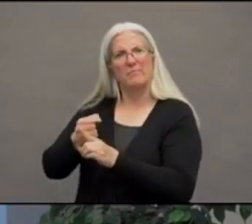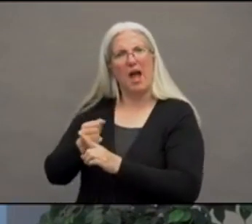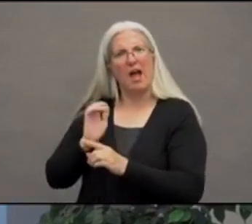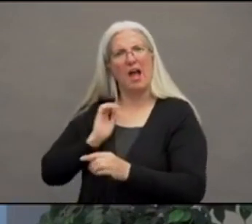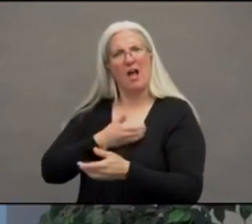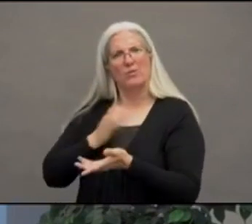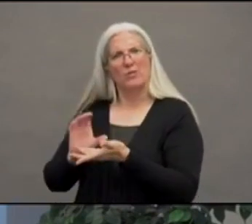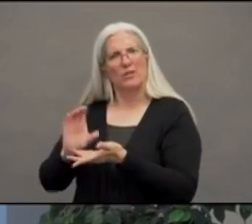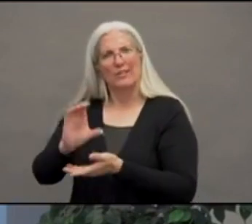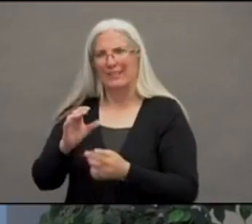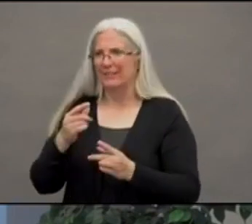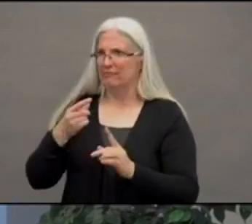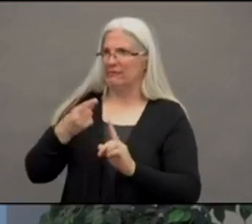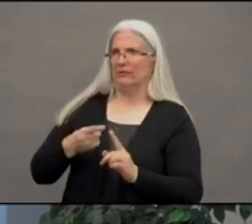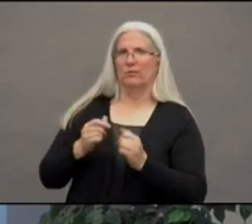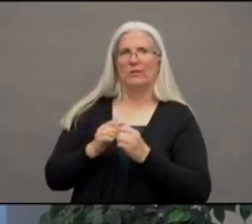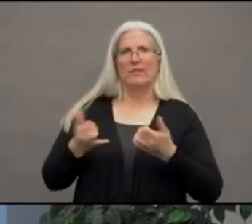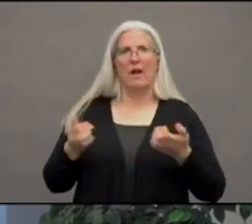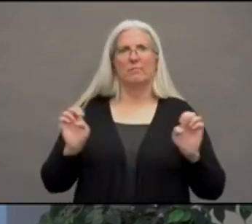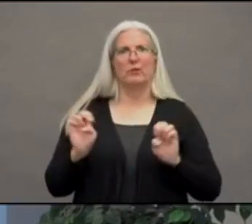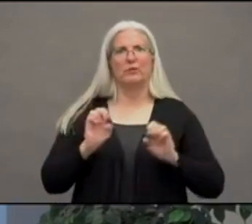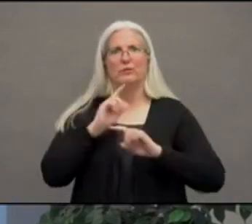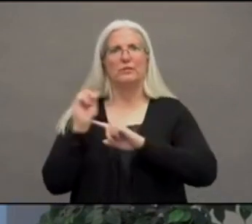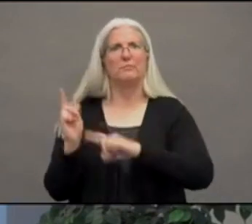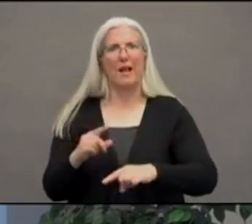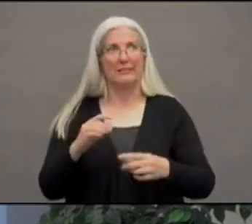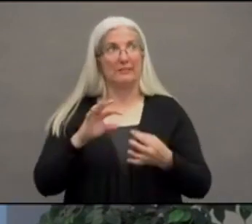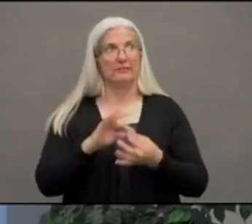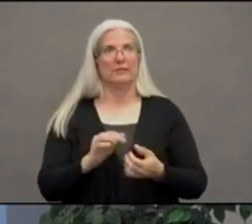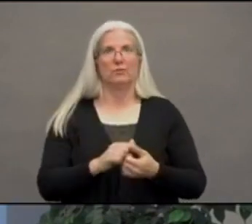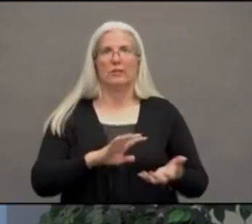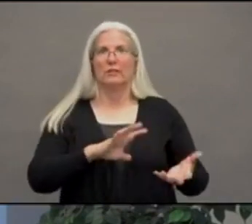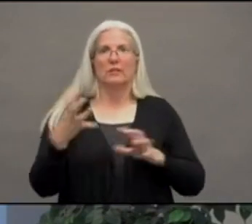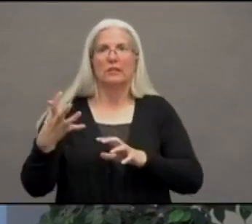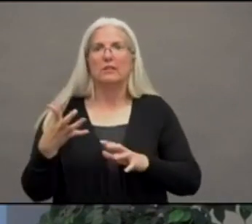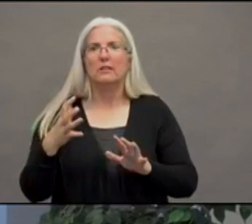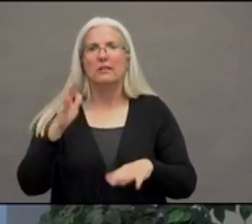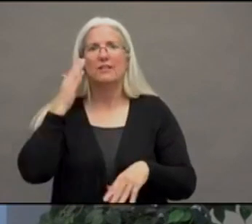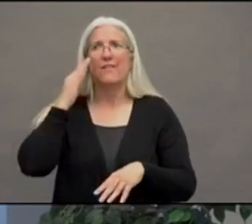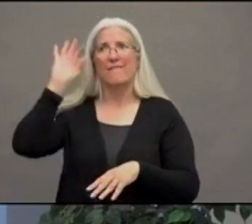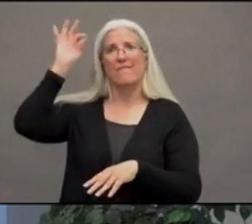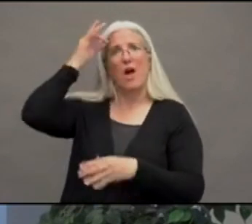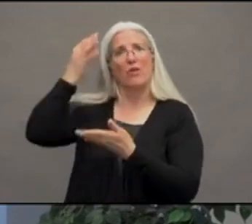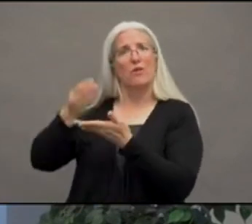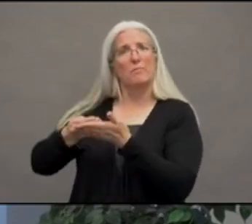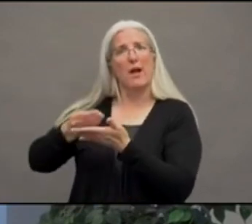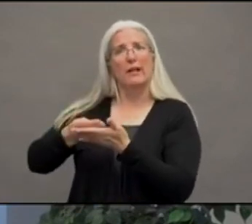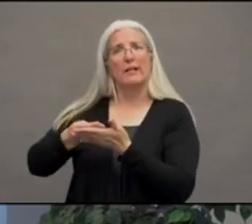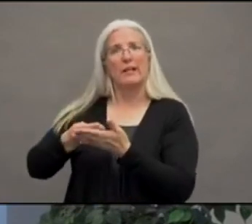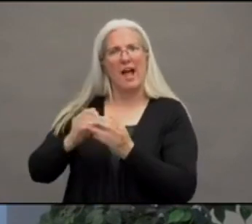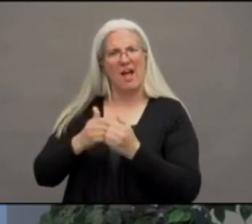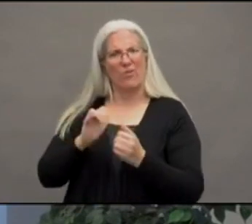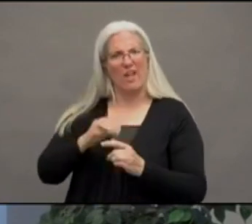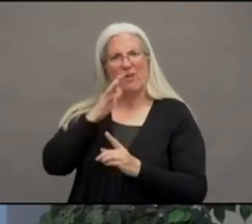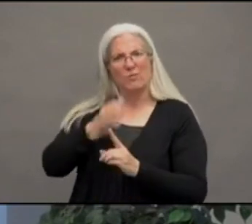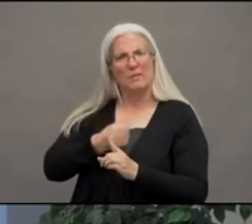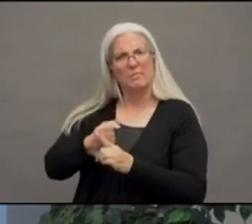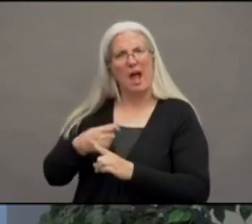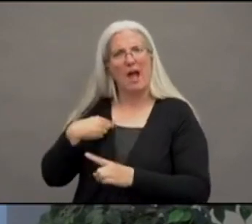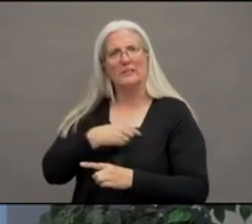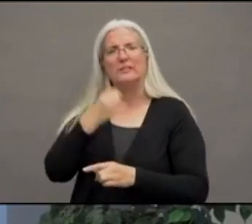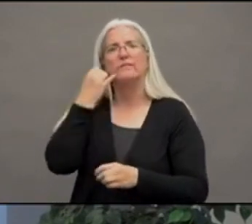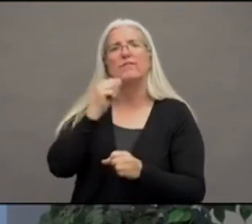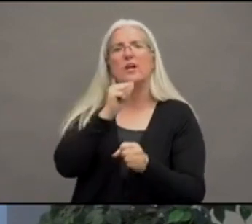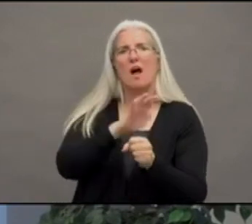we're experiencing right now with the pandemic? Because it's federal funding. Yes. So how does that impact us? Absolutely. That's a